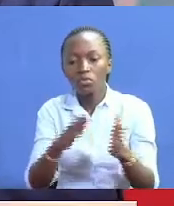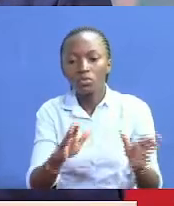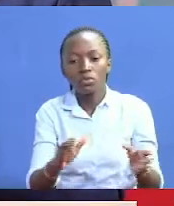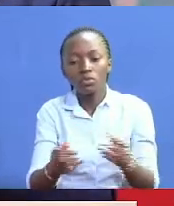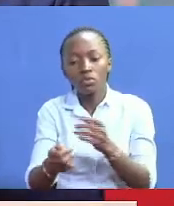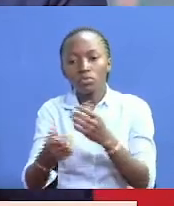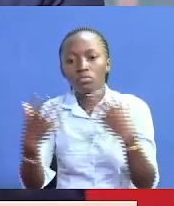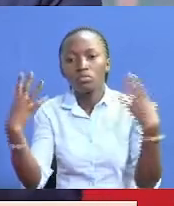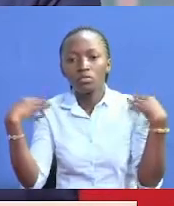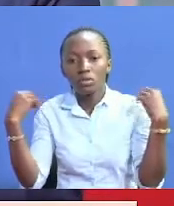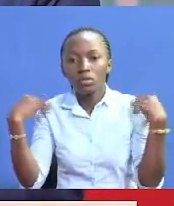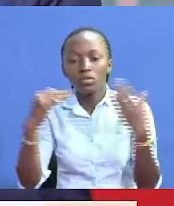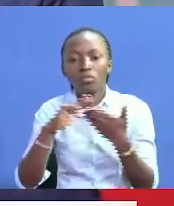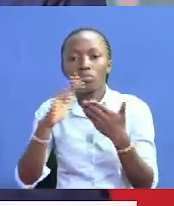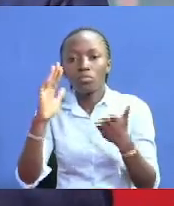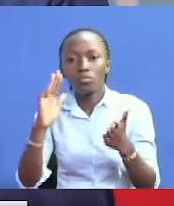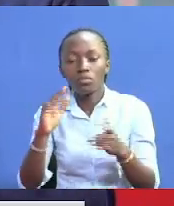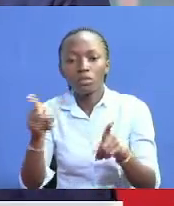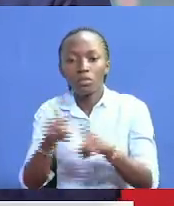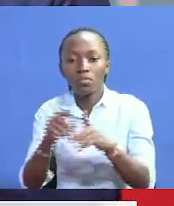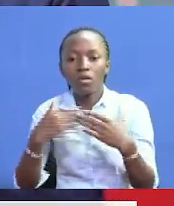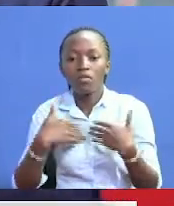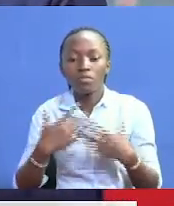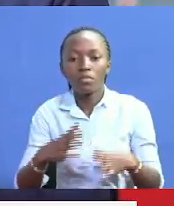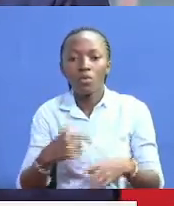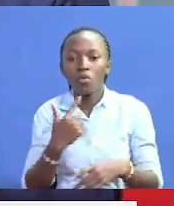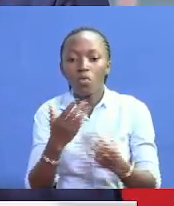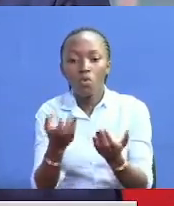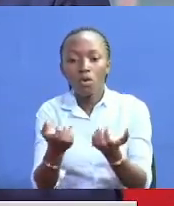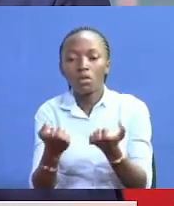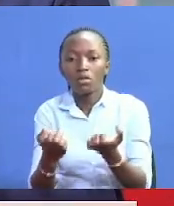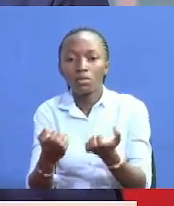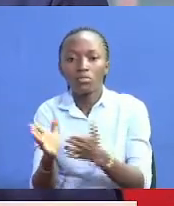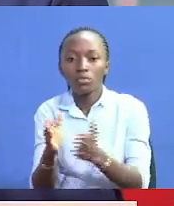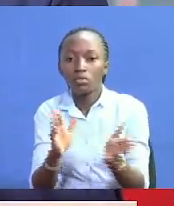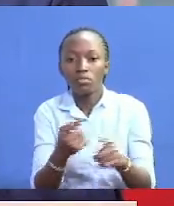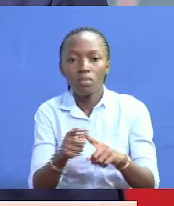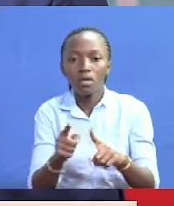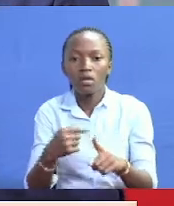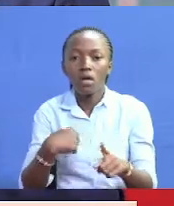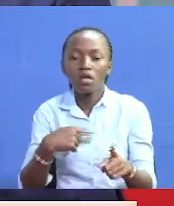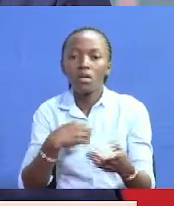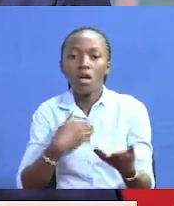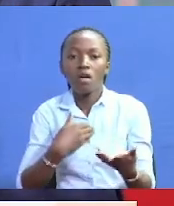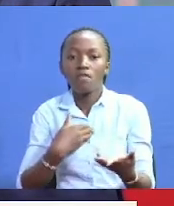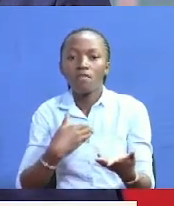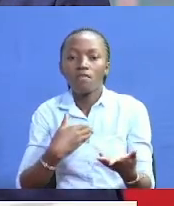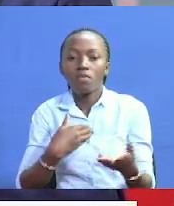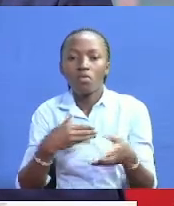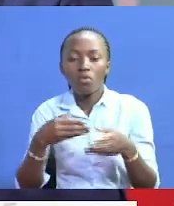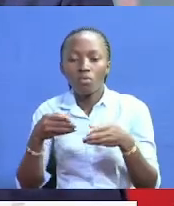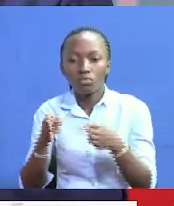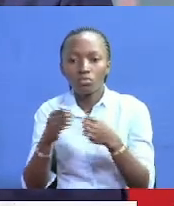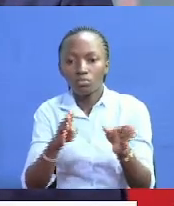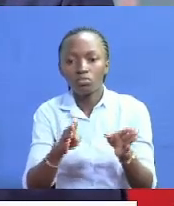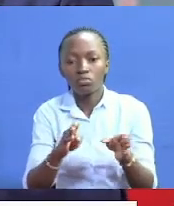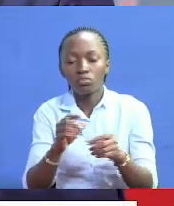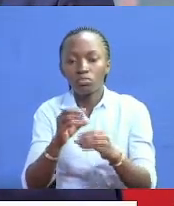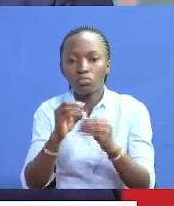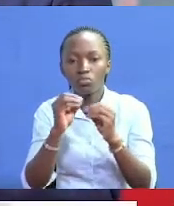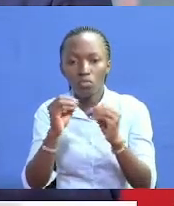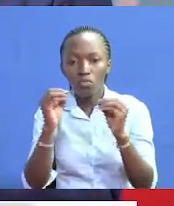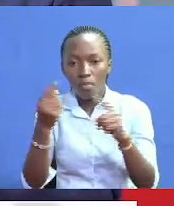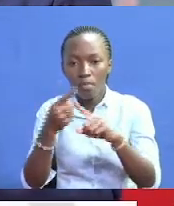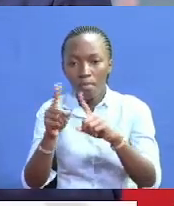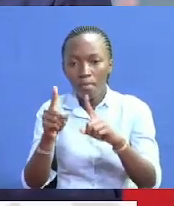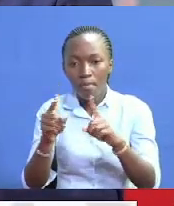opportunities and we have the people who are in need of the opportunities, but what we lack is the accessibility. So one of the key things we want to do is create more opportunities,